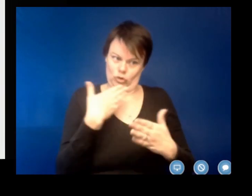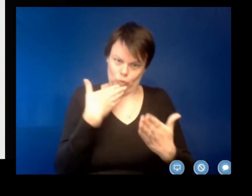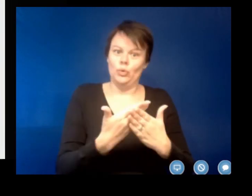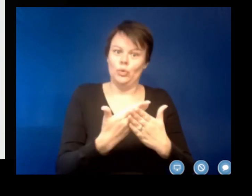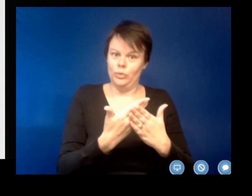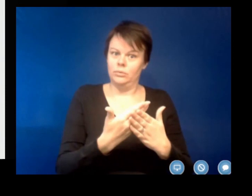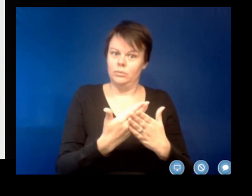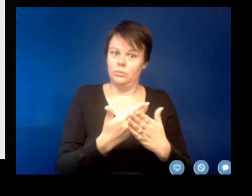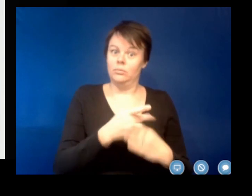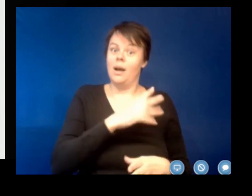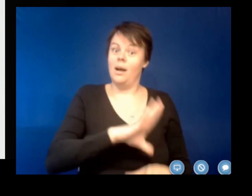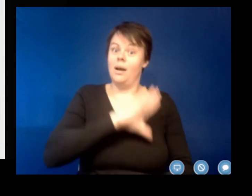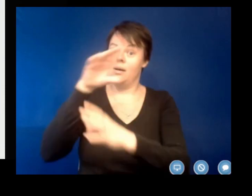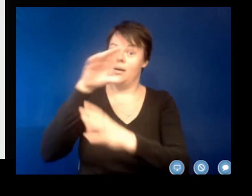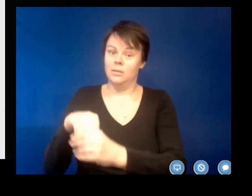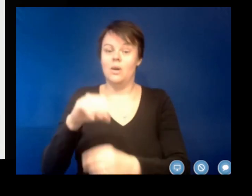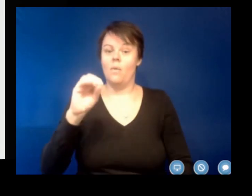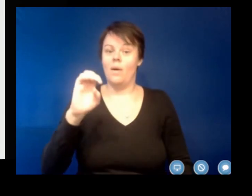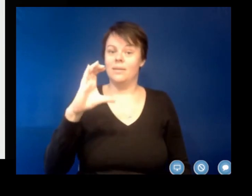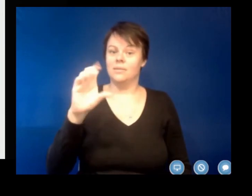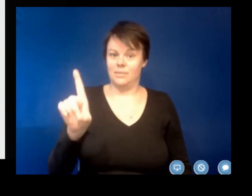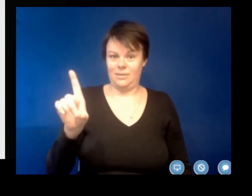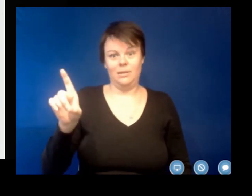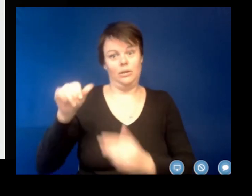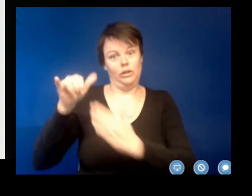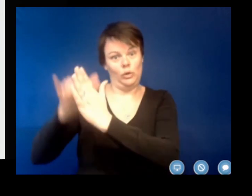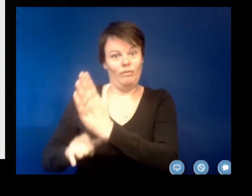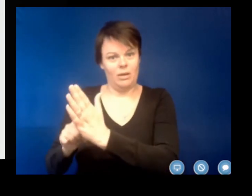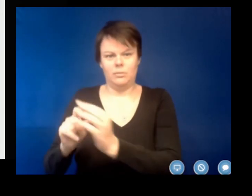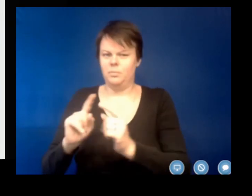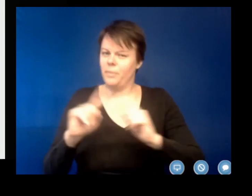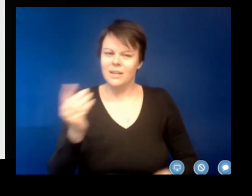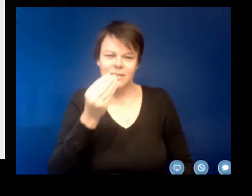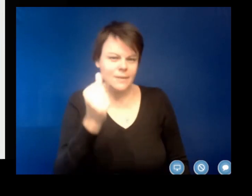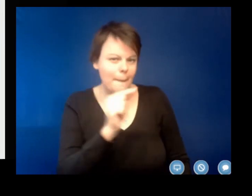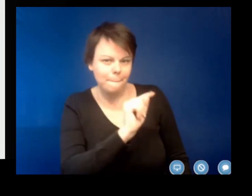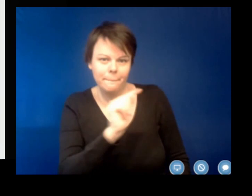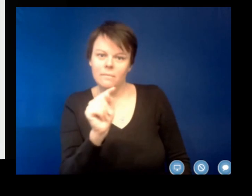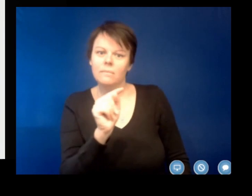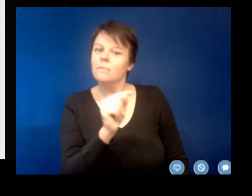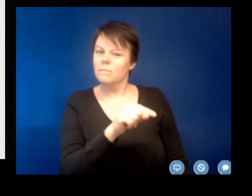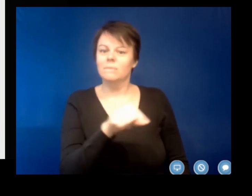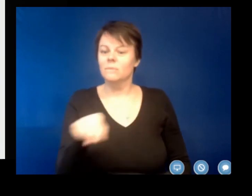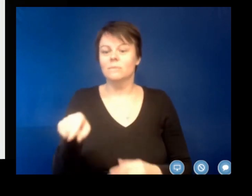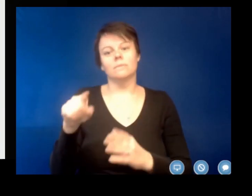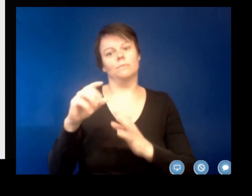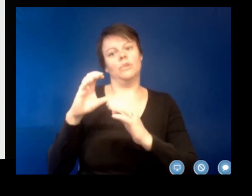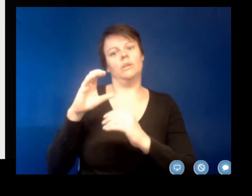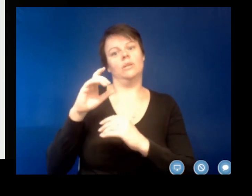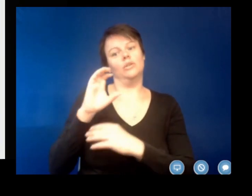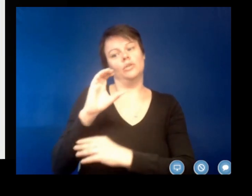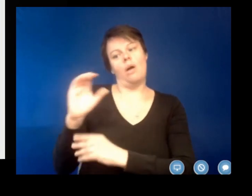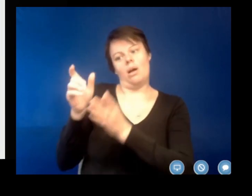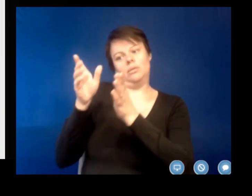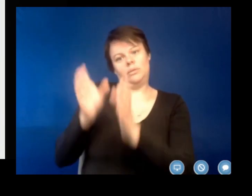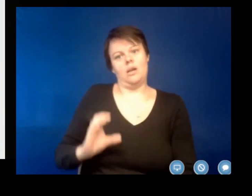OECD misses, in my understanding, the abstract sociality when, for example, items like,